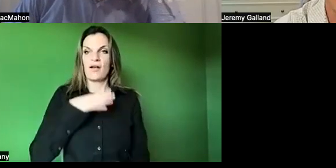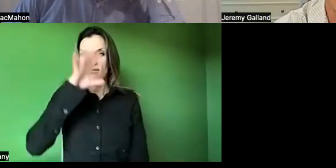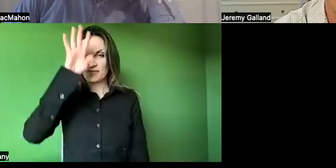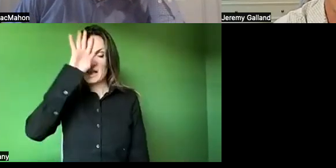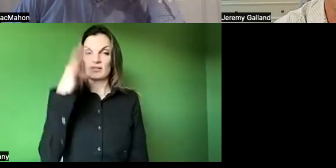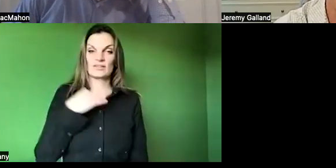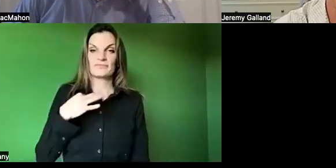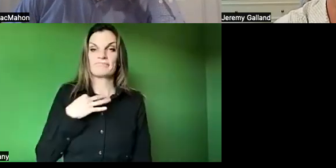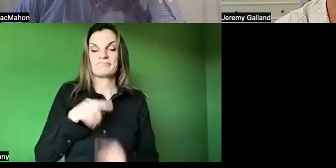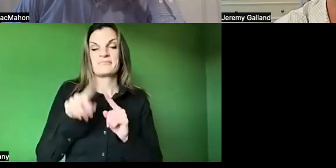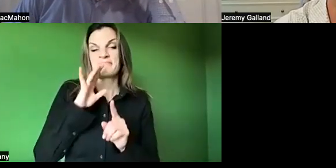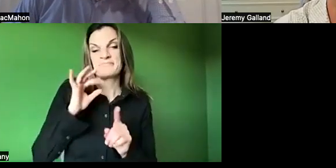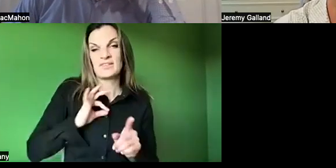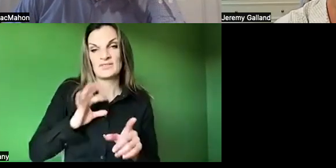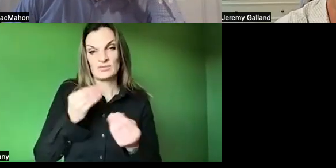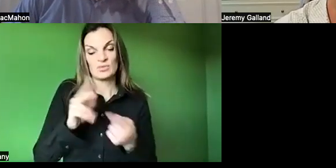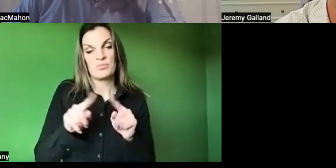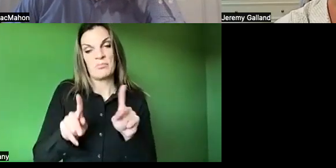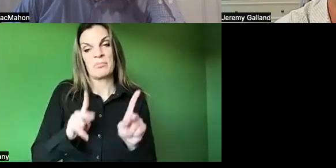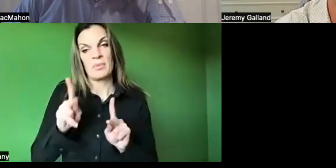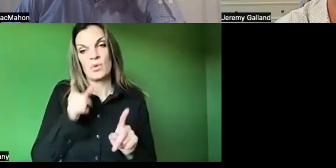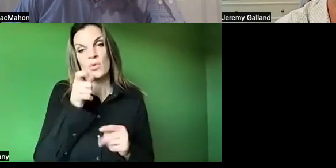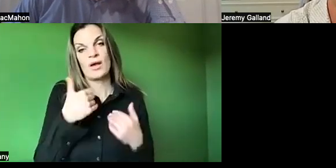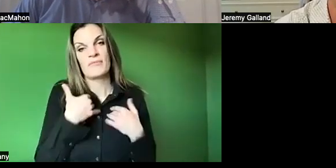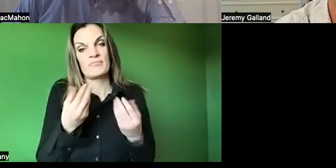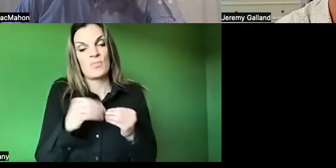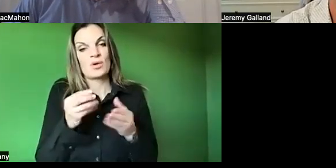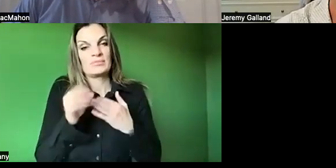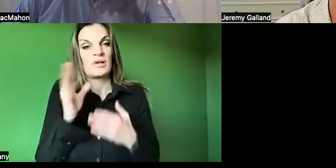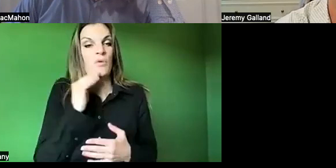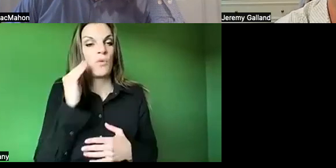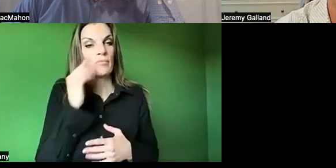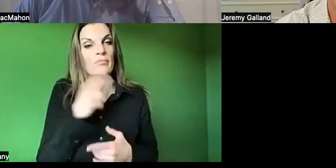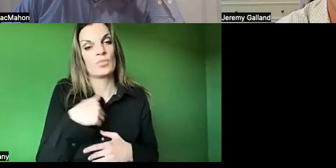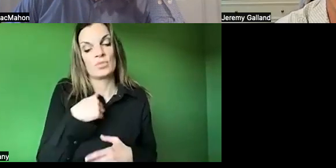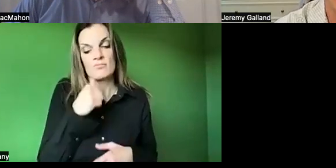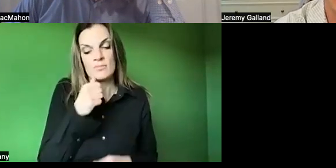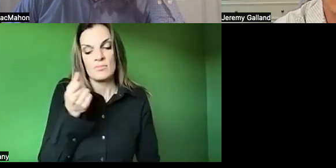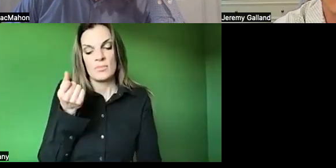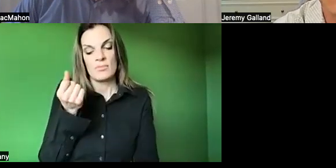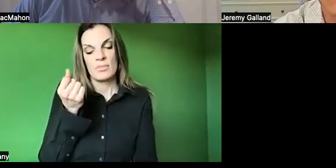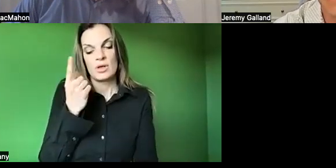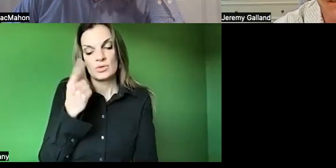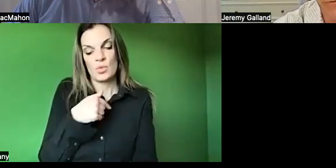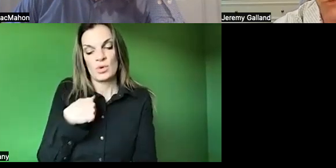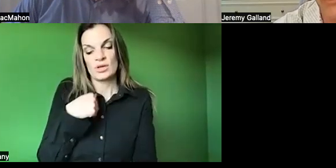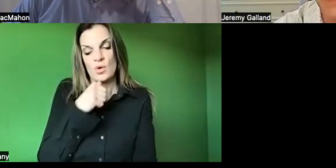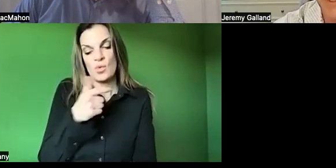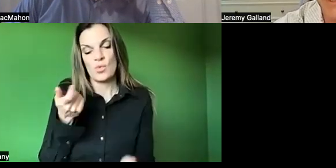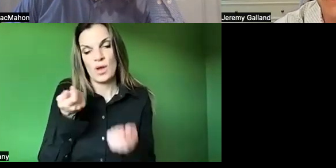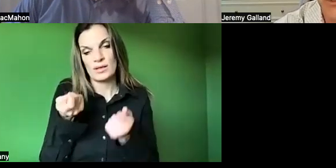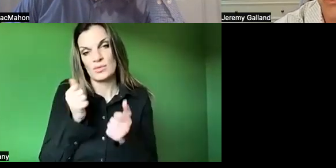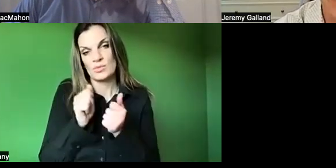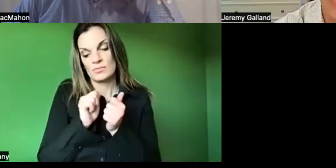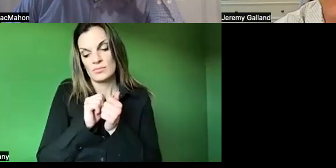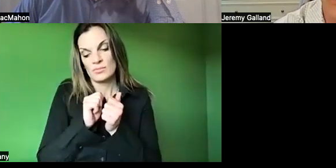that gives more to people who have more expensive homes. We don't understand, we don't regulate the recruitment